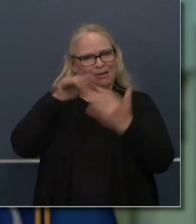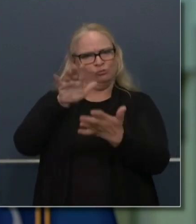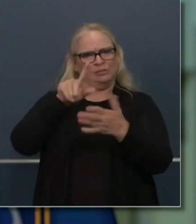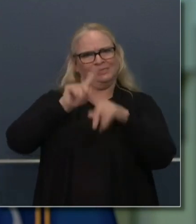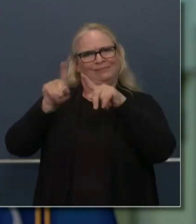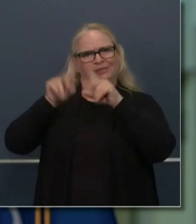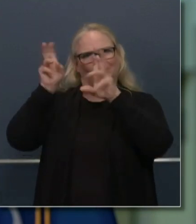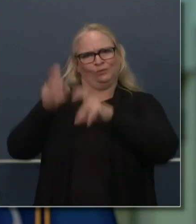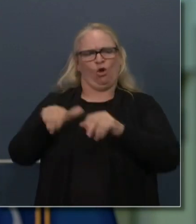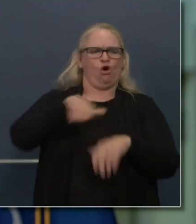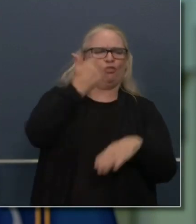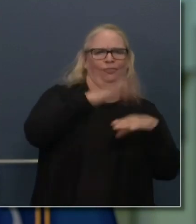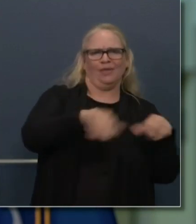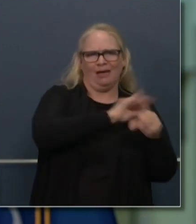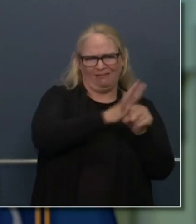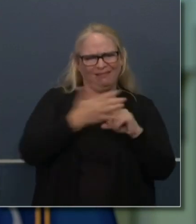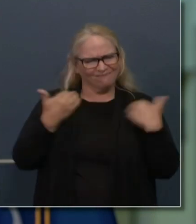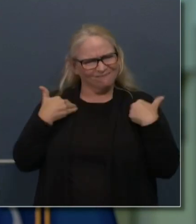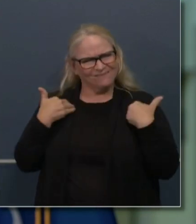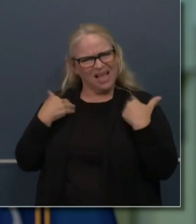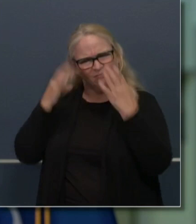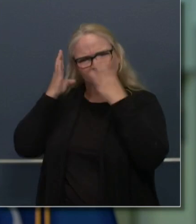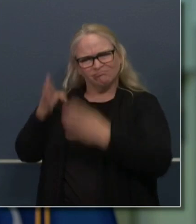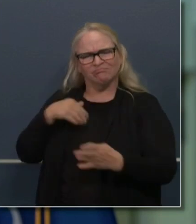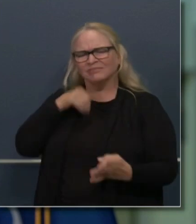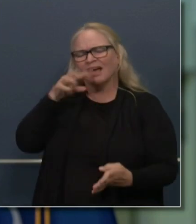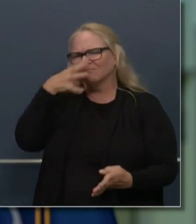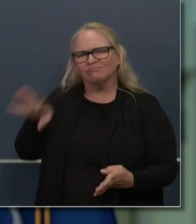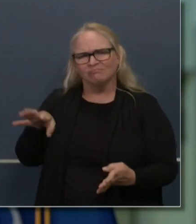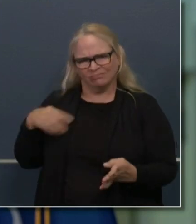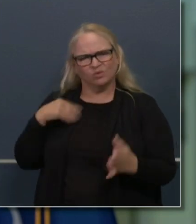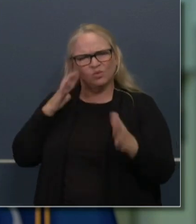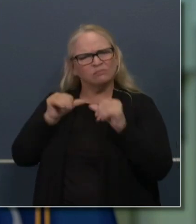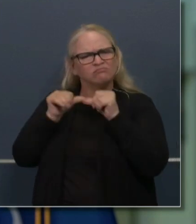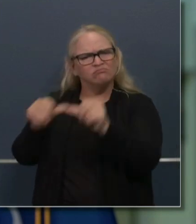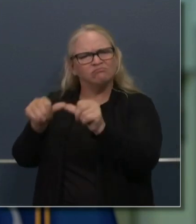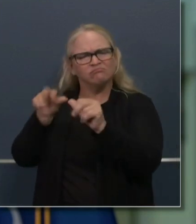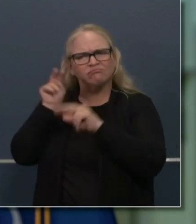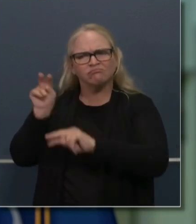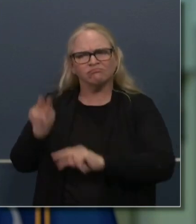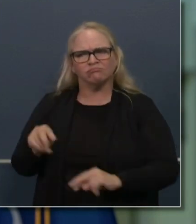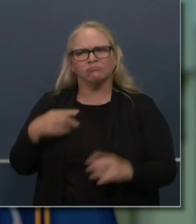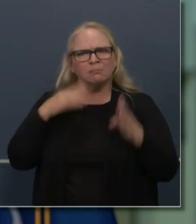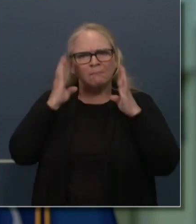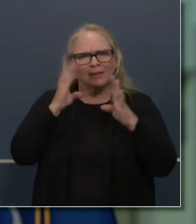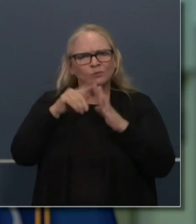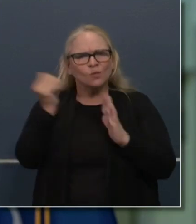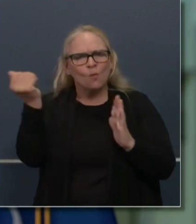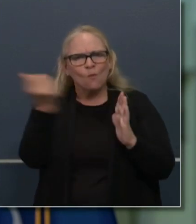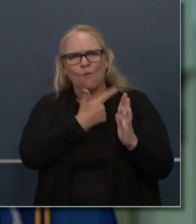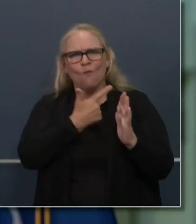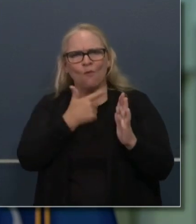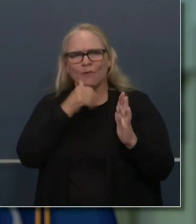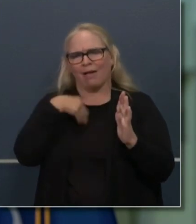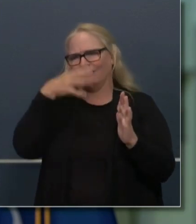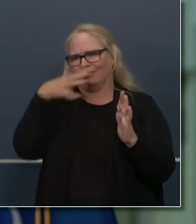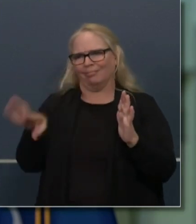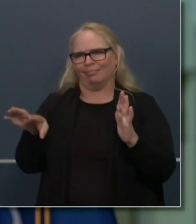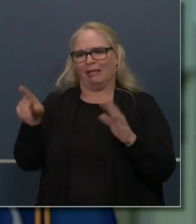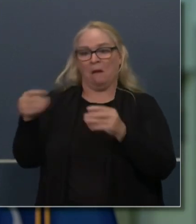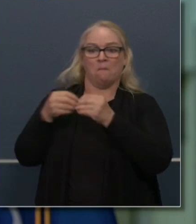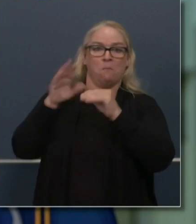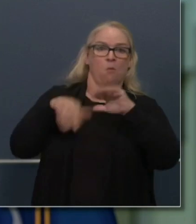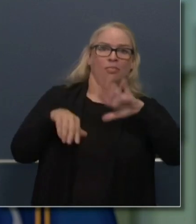state and should, with some urgency, attend to. And I look forward to signing many bills that